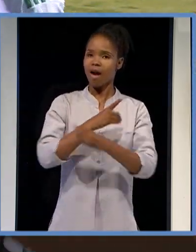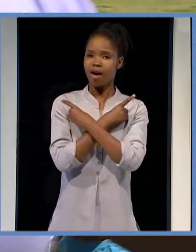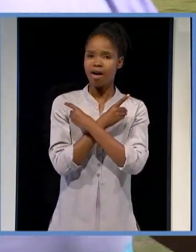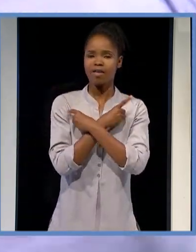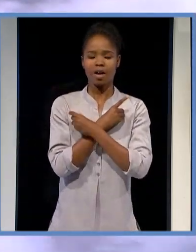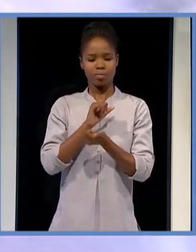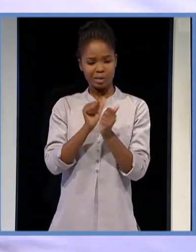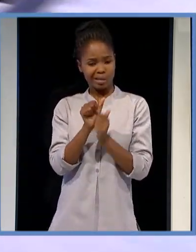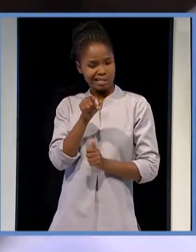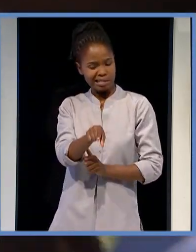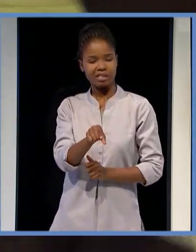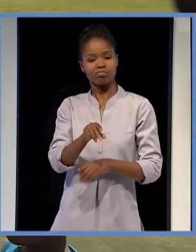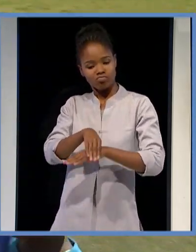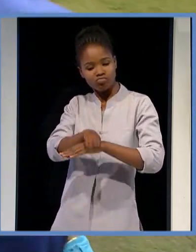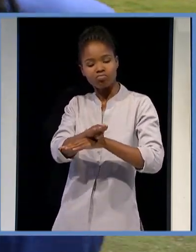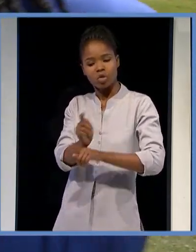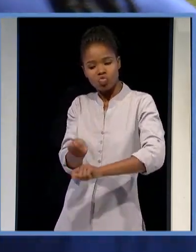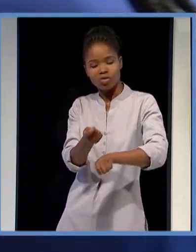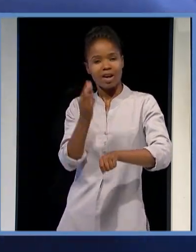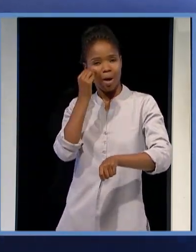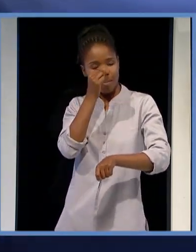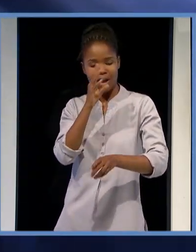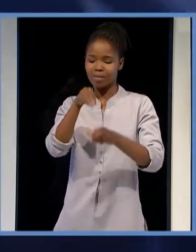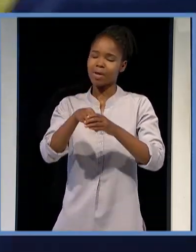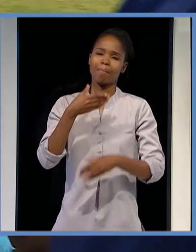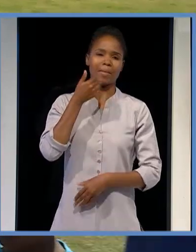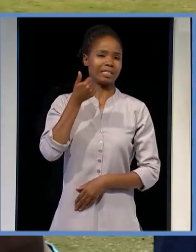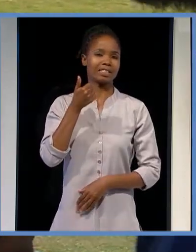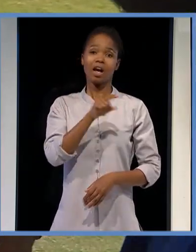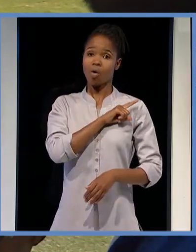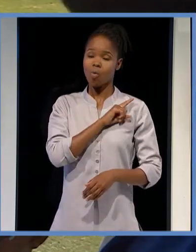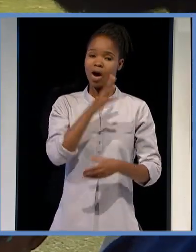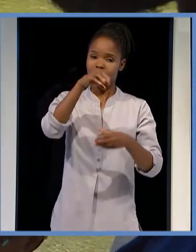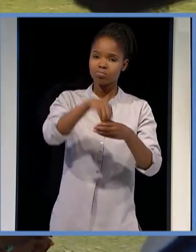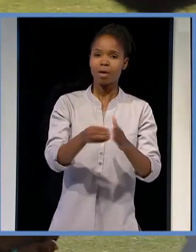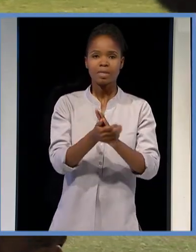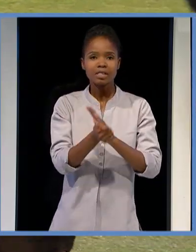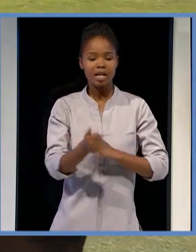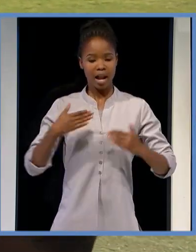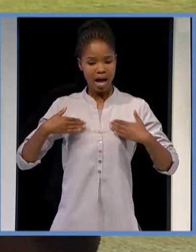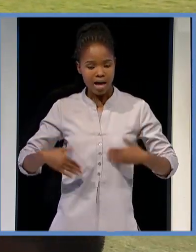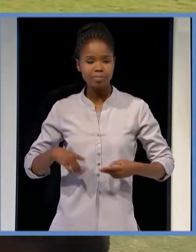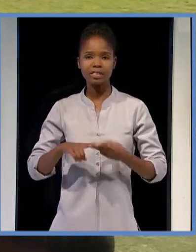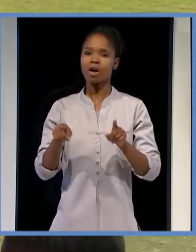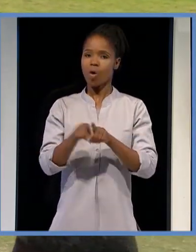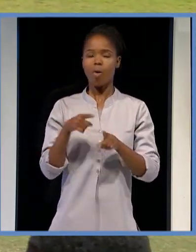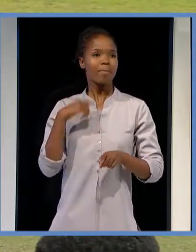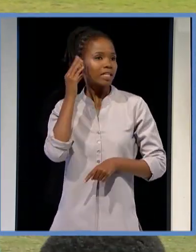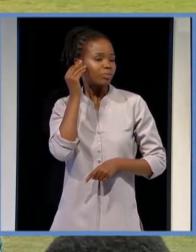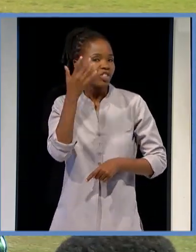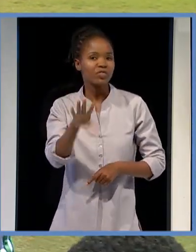blind cricket can be. You know, when people who actually play the sport can get to be administrators, because we know the challenges on the ground.